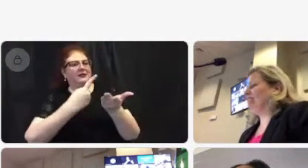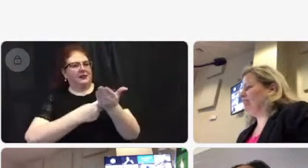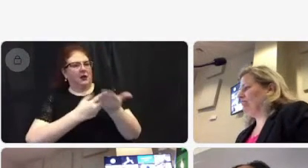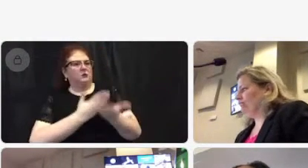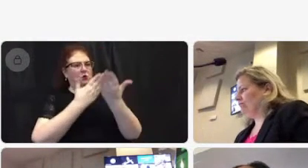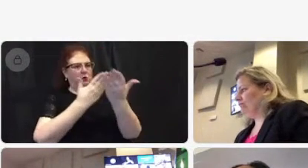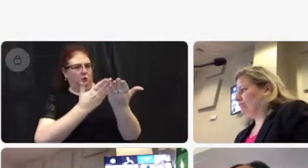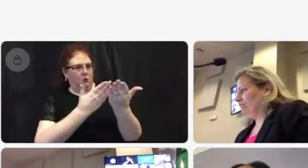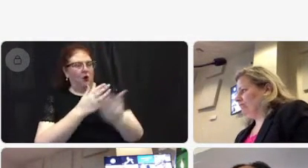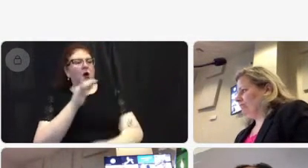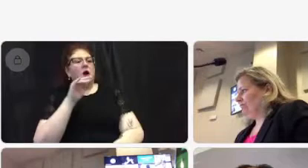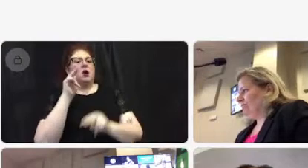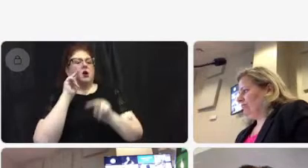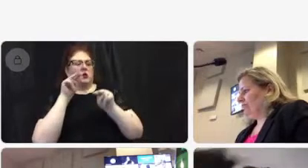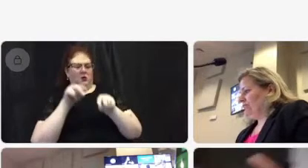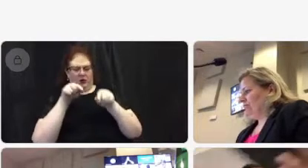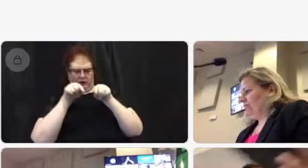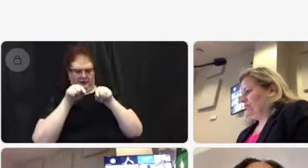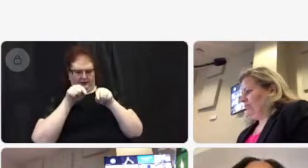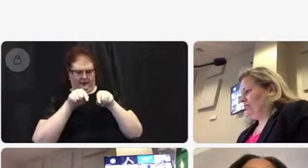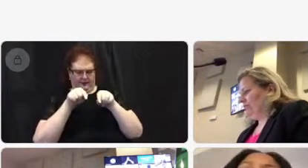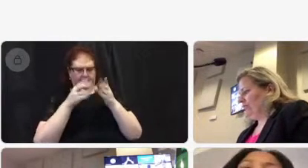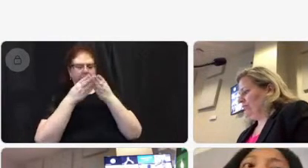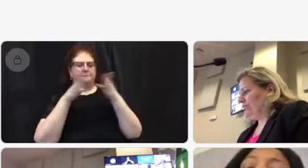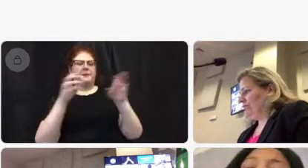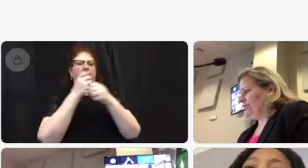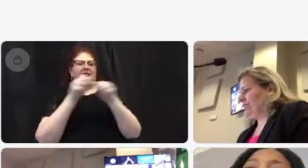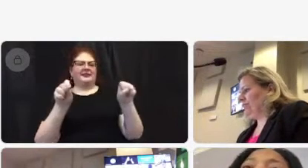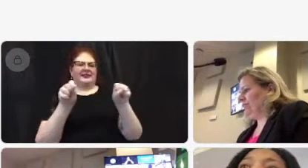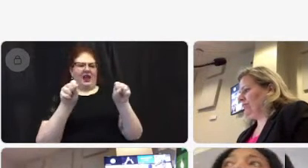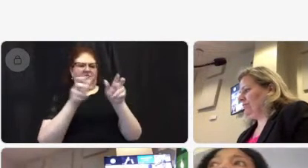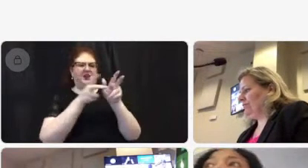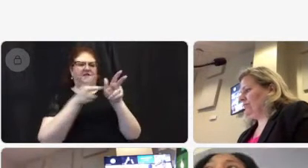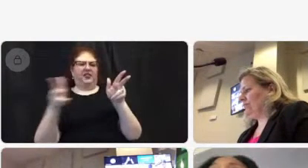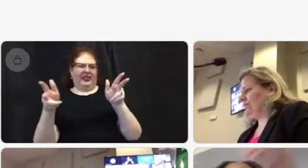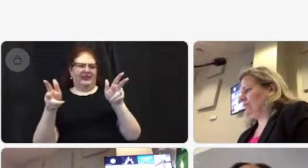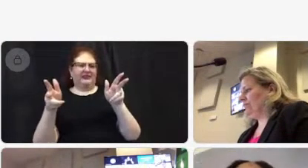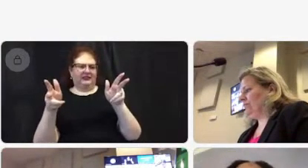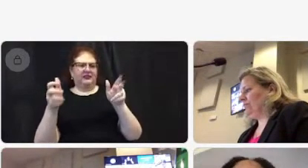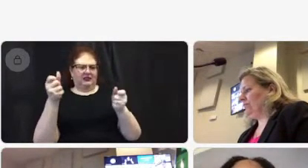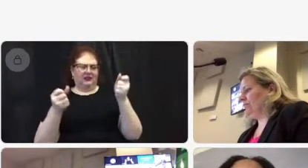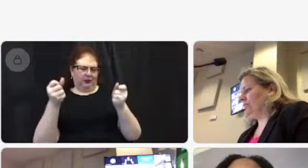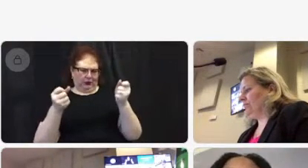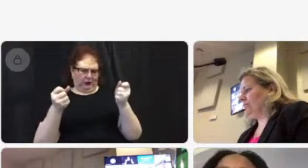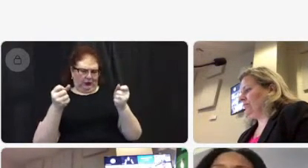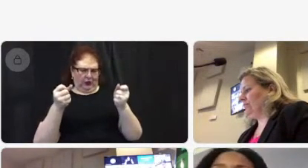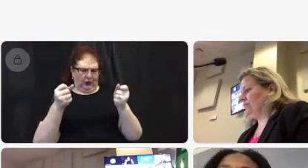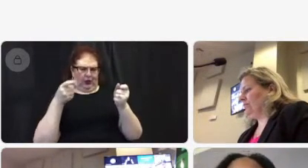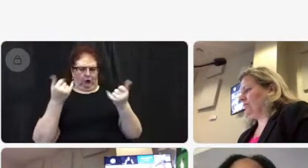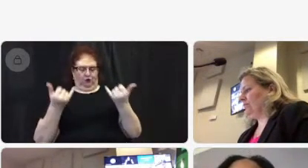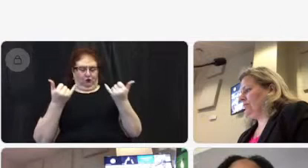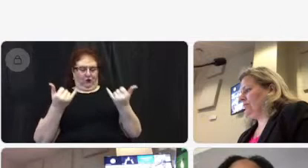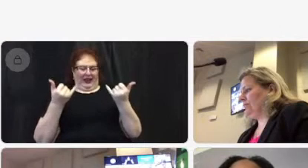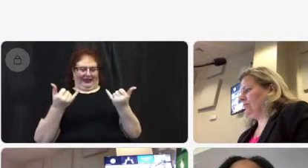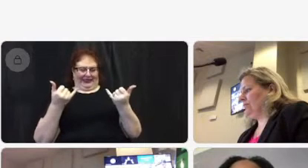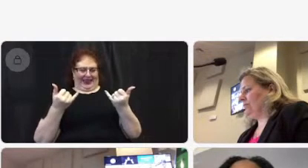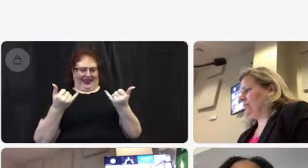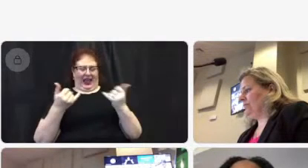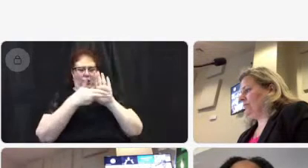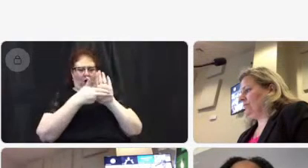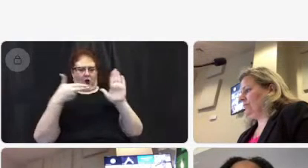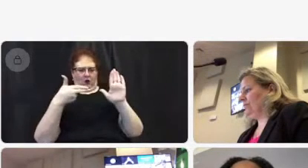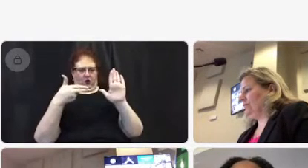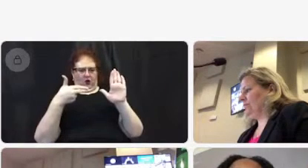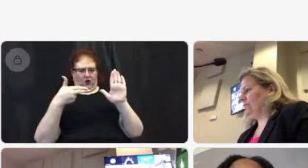you look at public safety fleet right now, there is